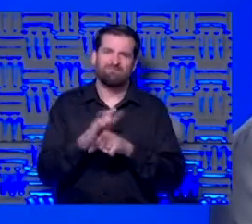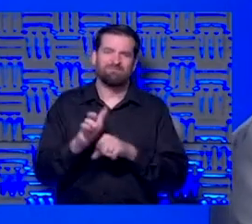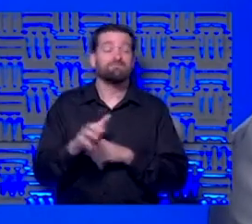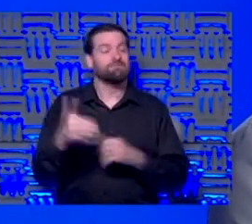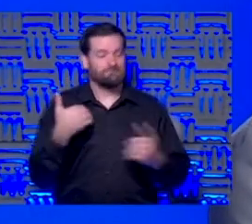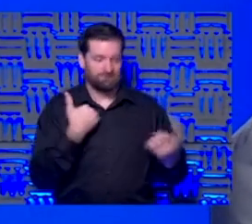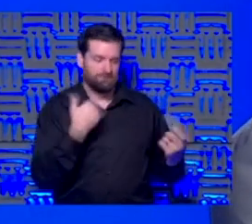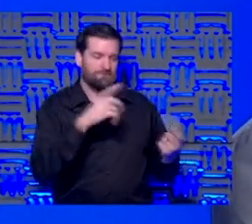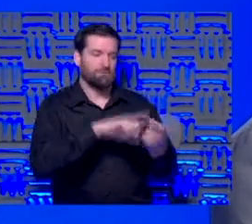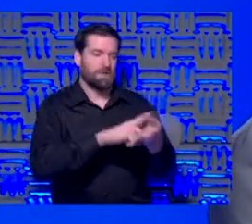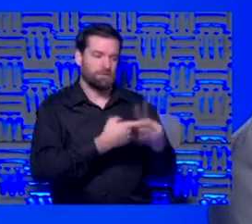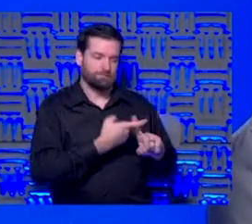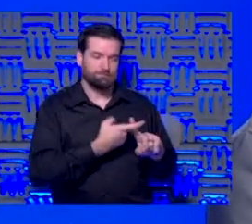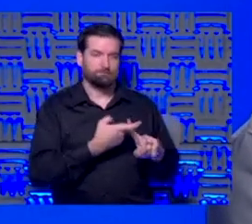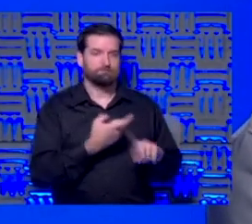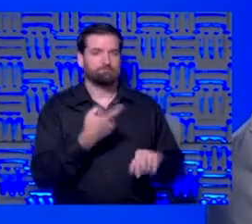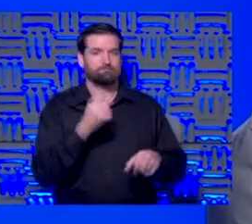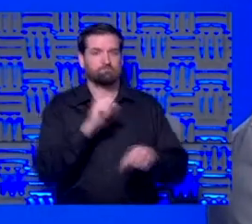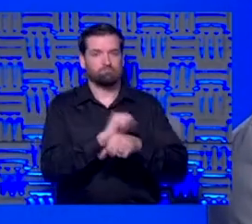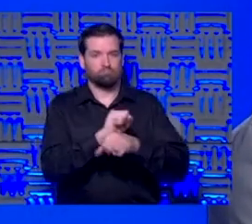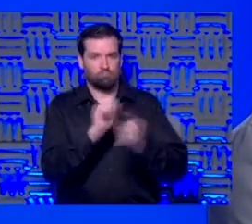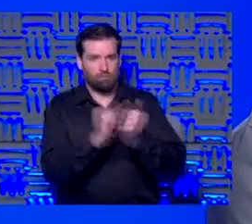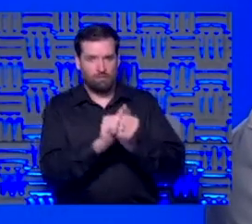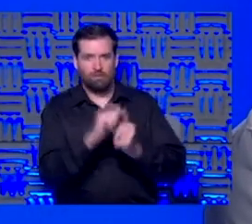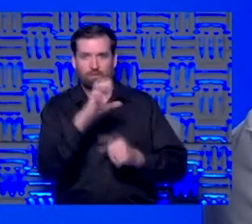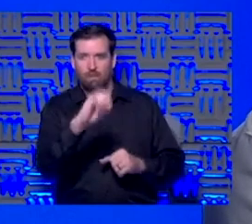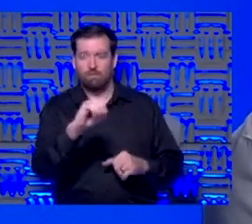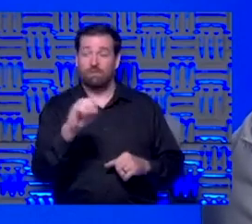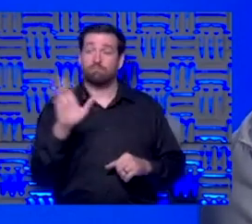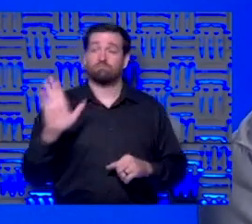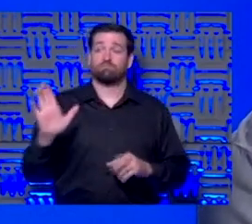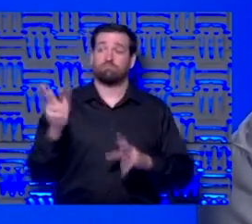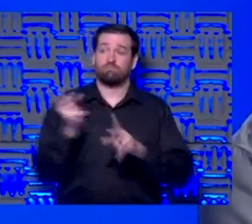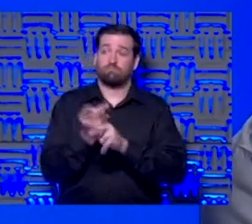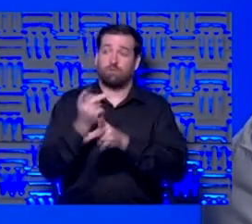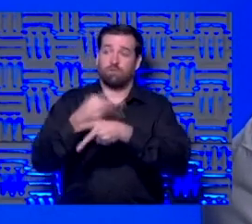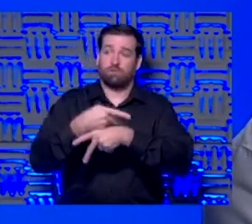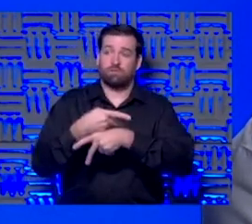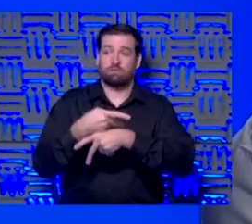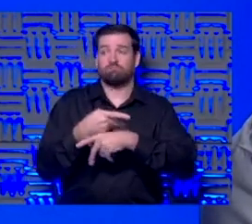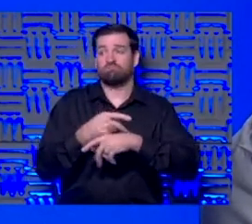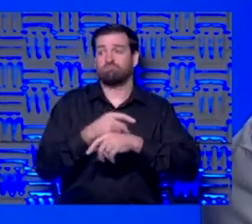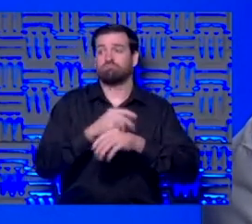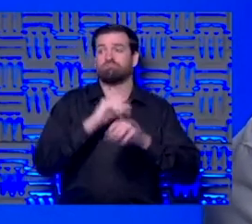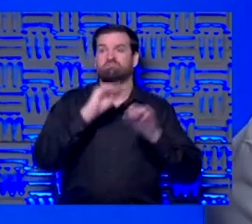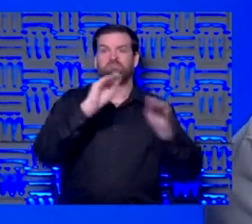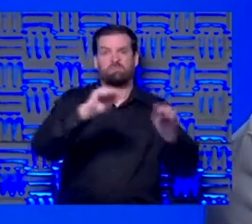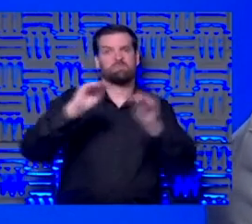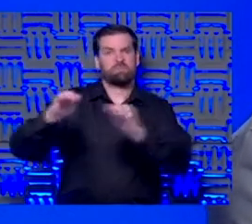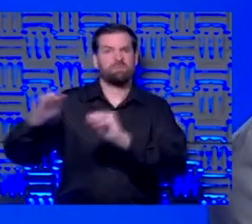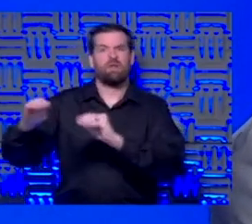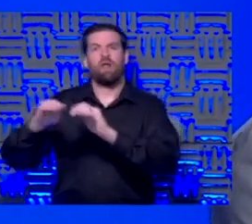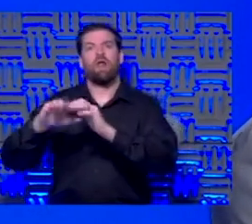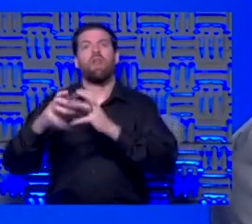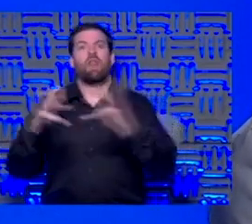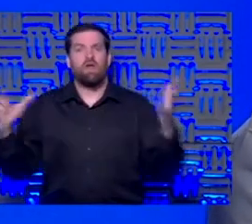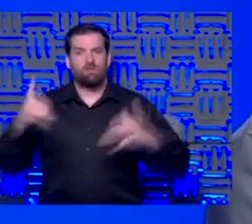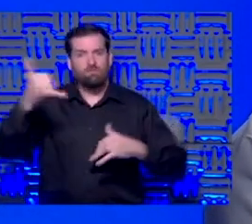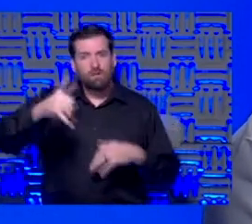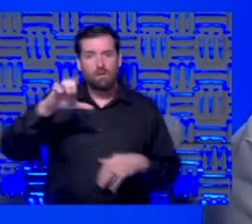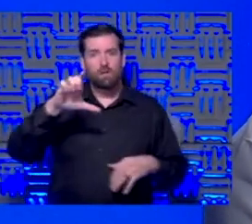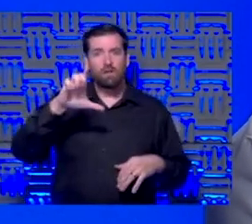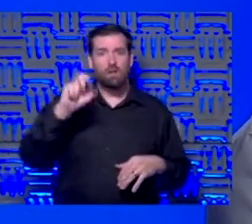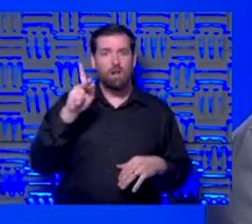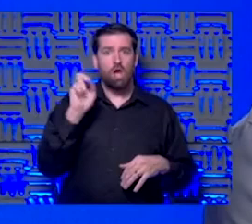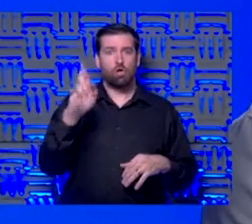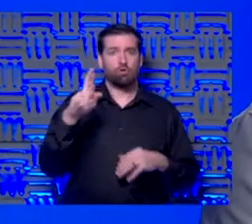have a friend that works with a company with a product that's being put into a lot of locker rooms, a lot of professional